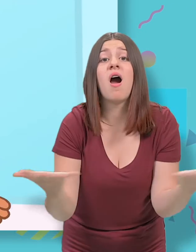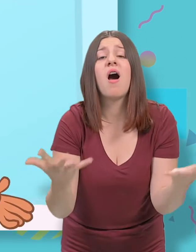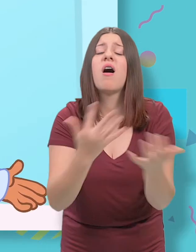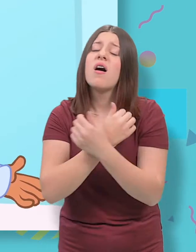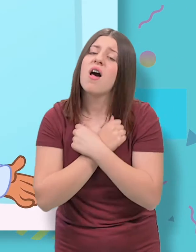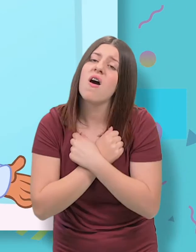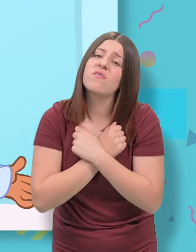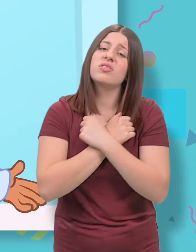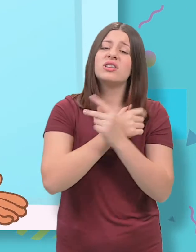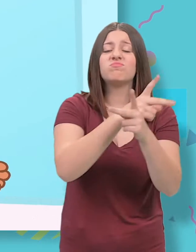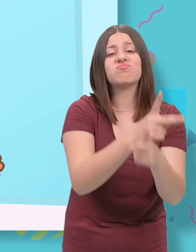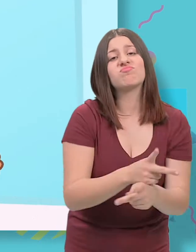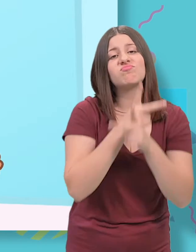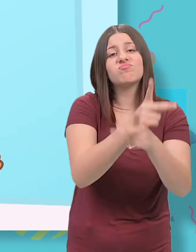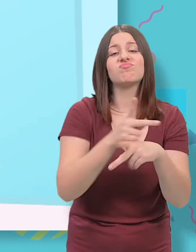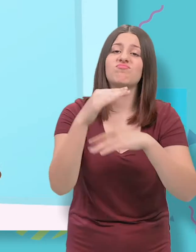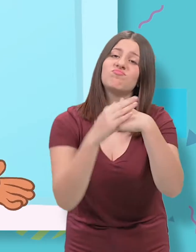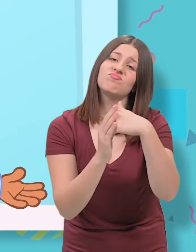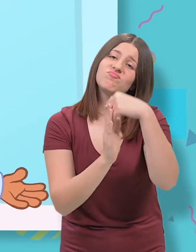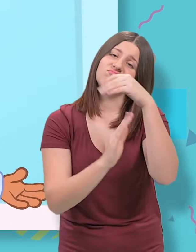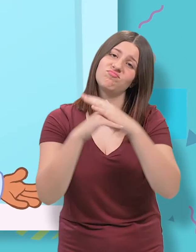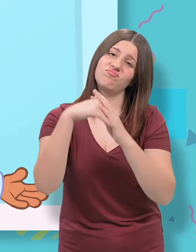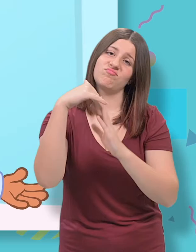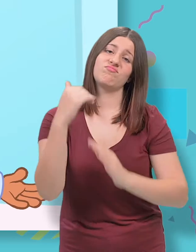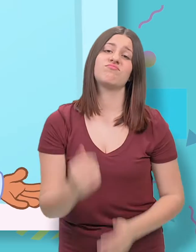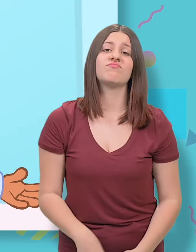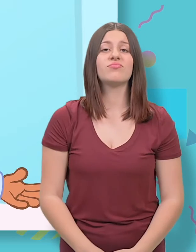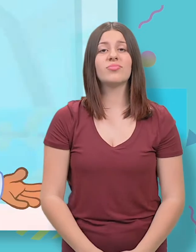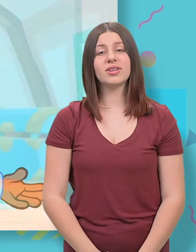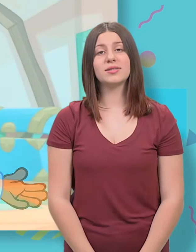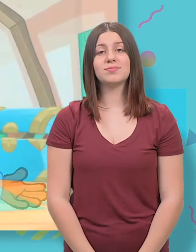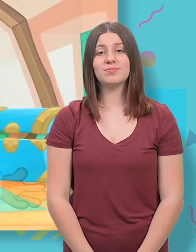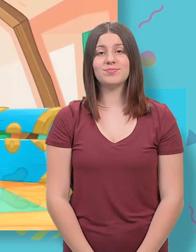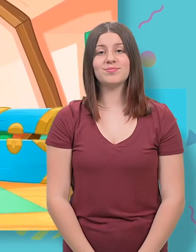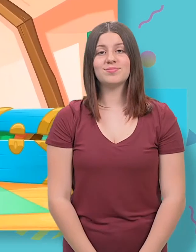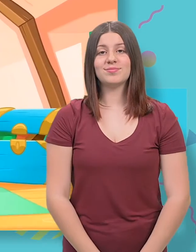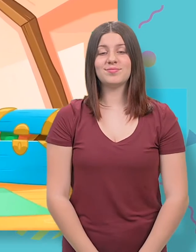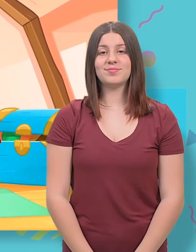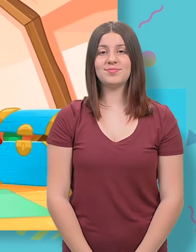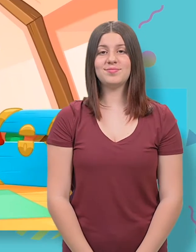Because the most important thing Morphle needs now is love and care.